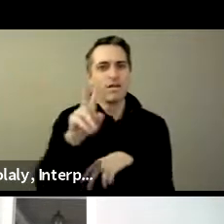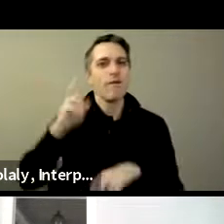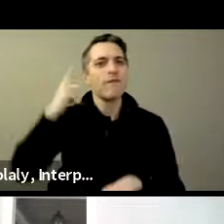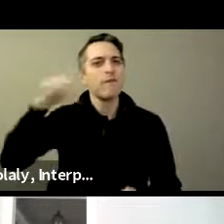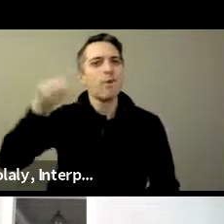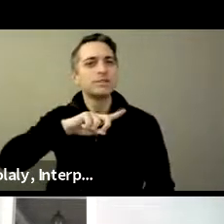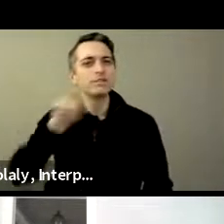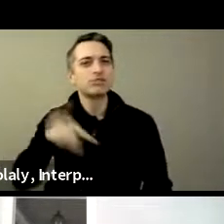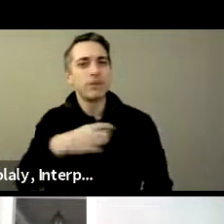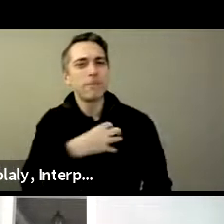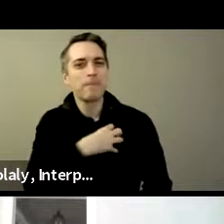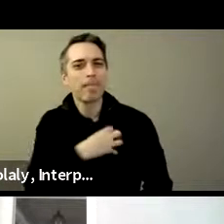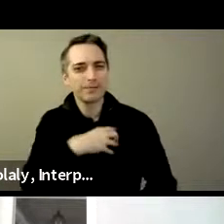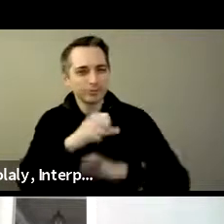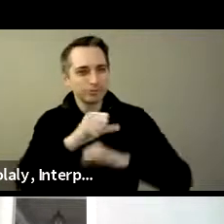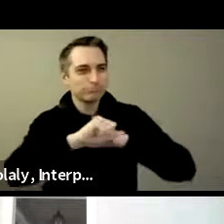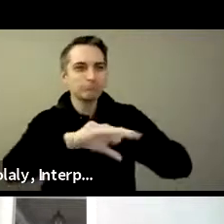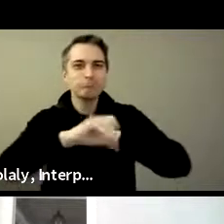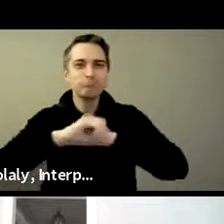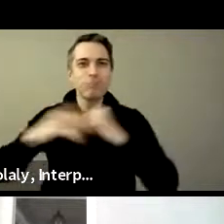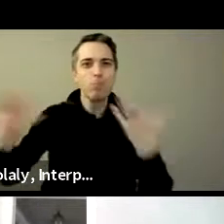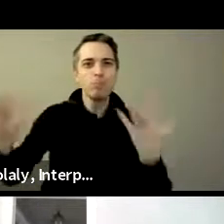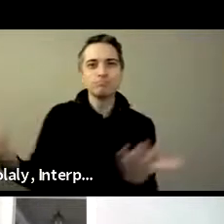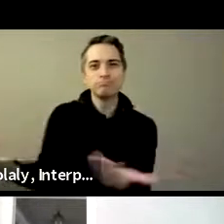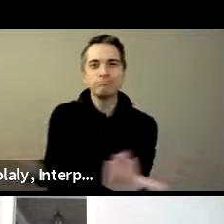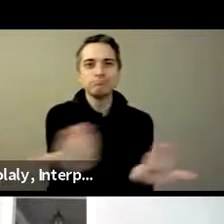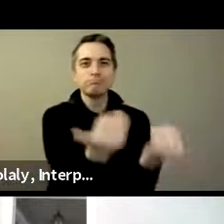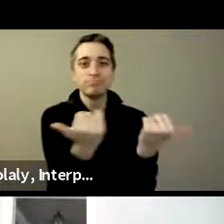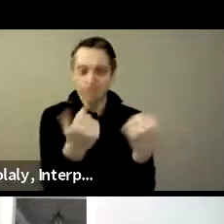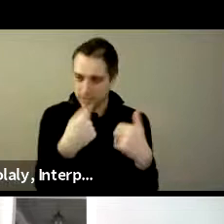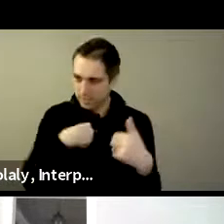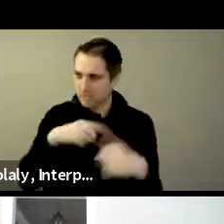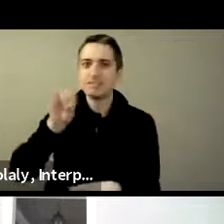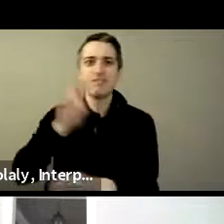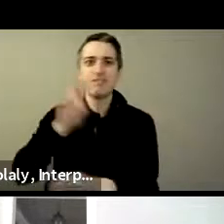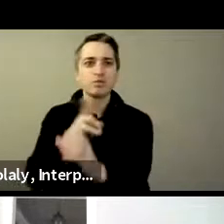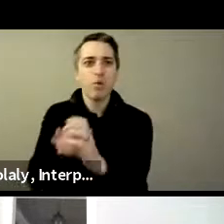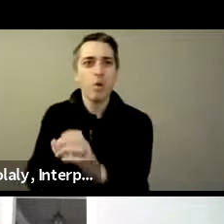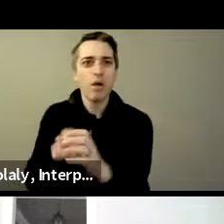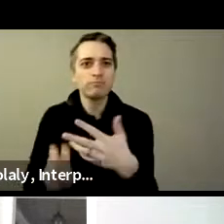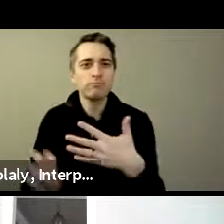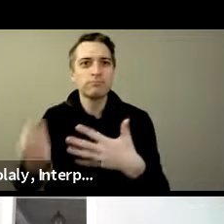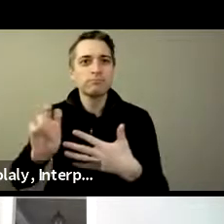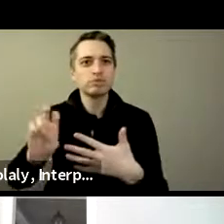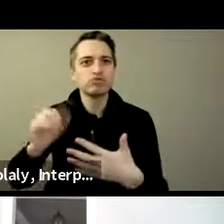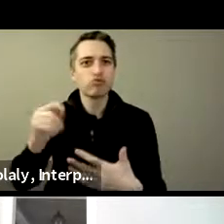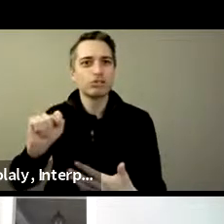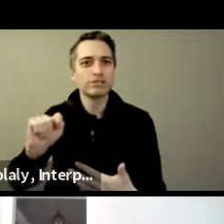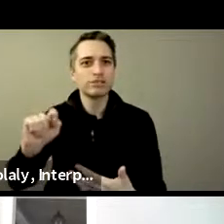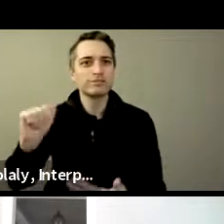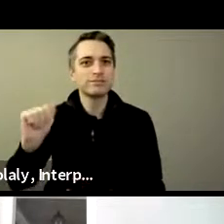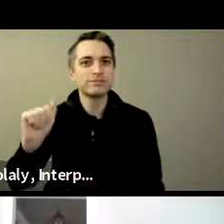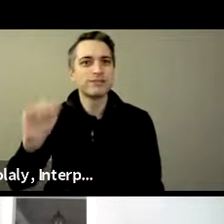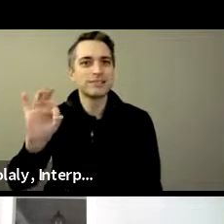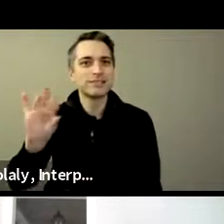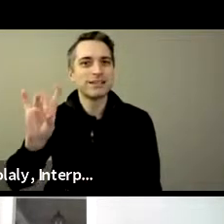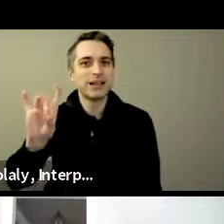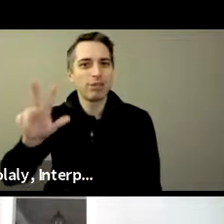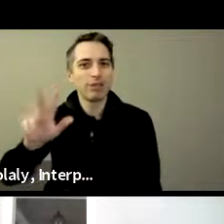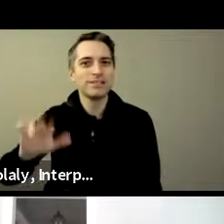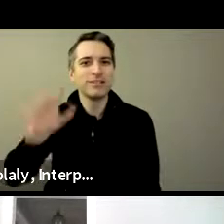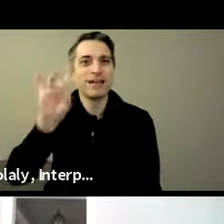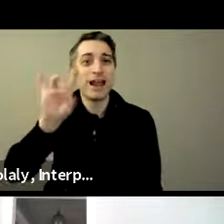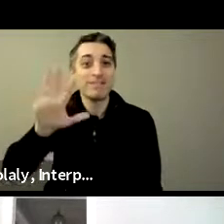ranks at the Detroit Police Department and was promoted to sergeant in 1983, lieutenant in 1985,